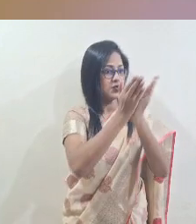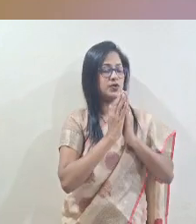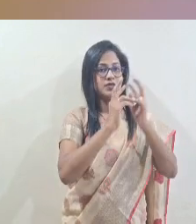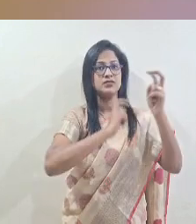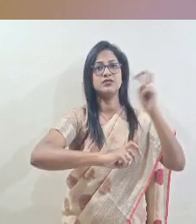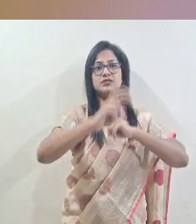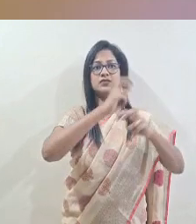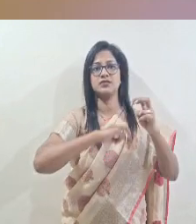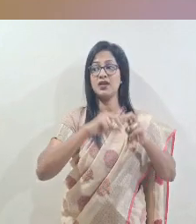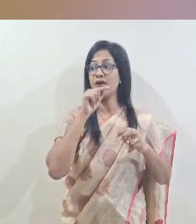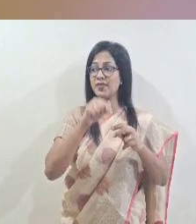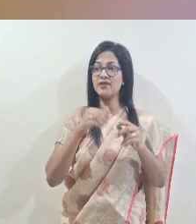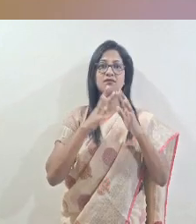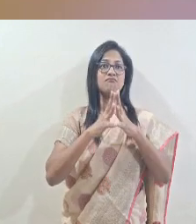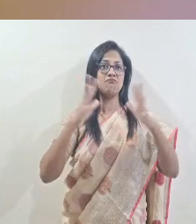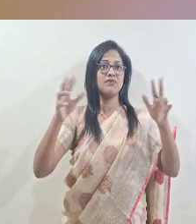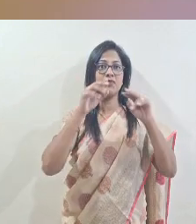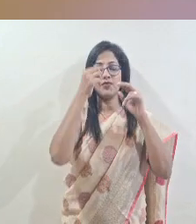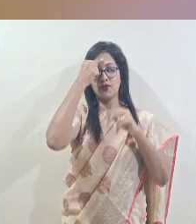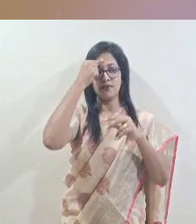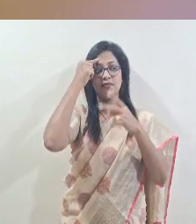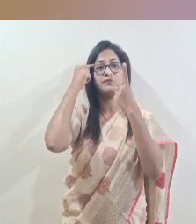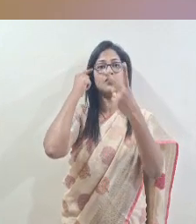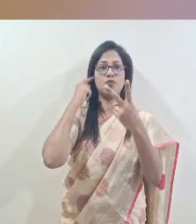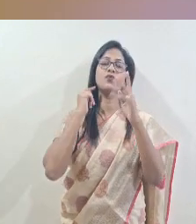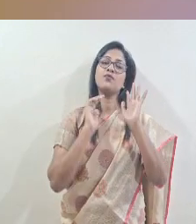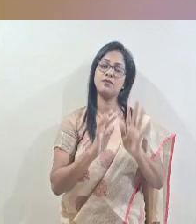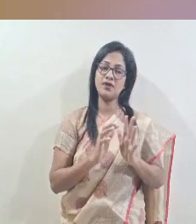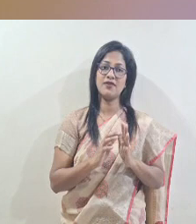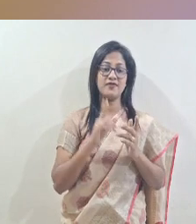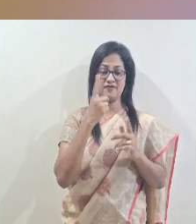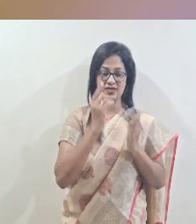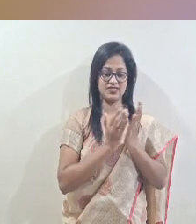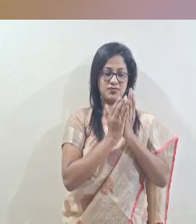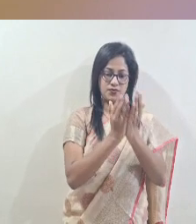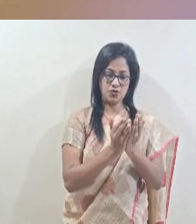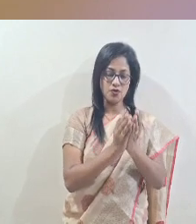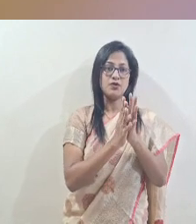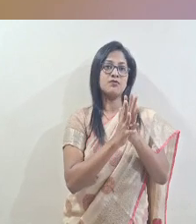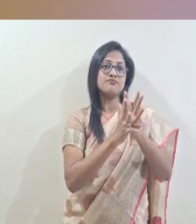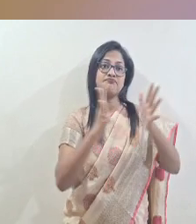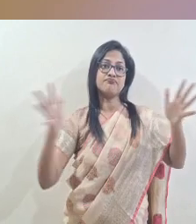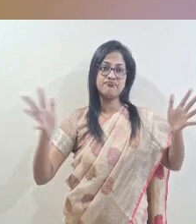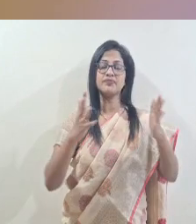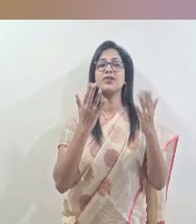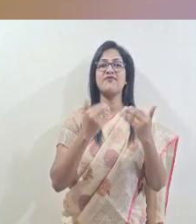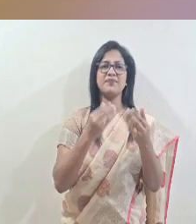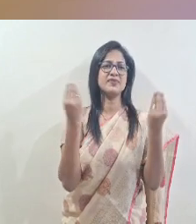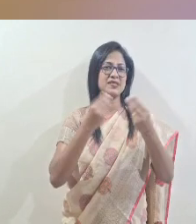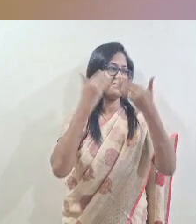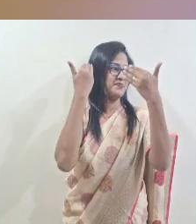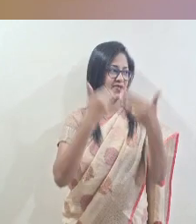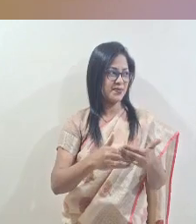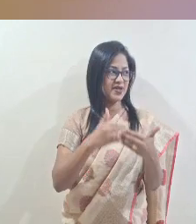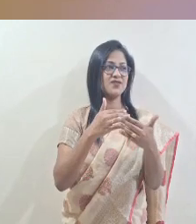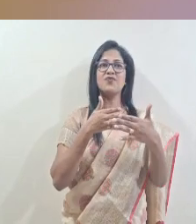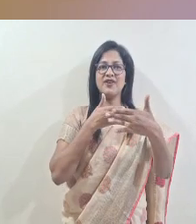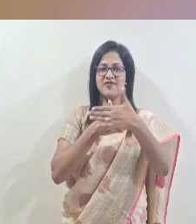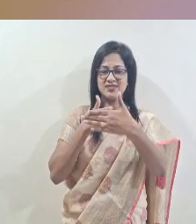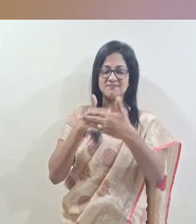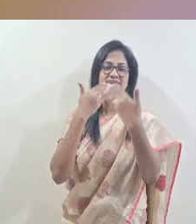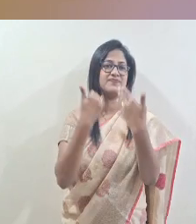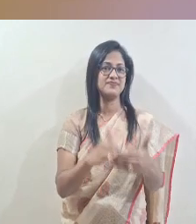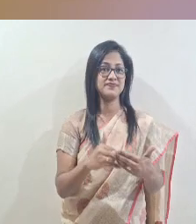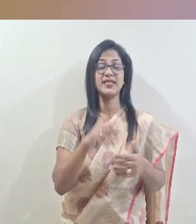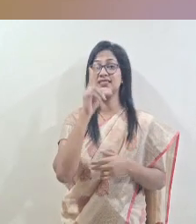two problems are arising. First is port can expand up to certain limit only due to their physical limitation.